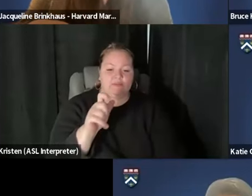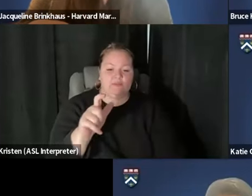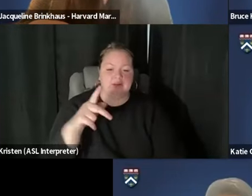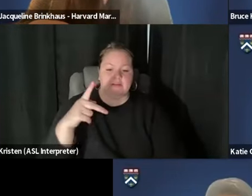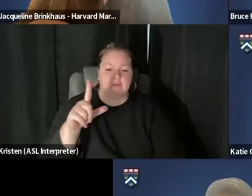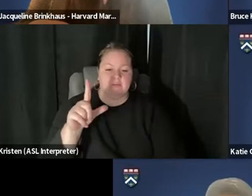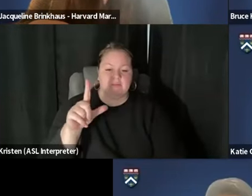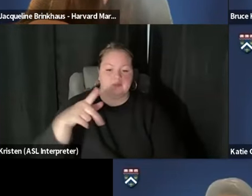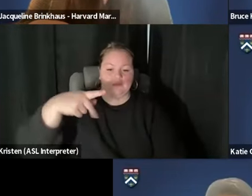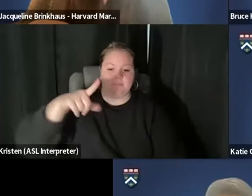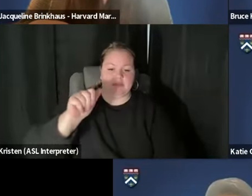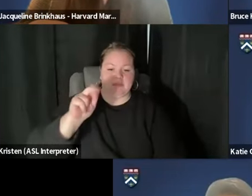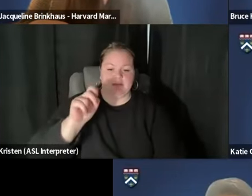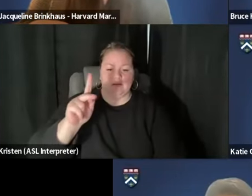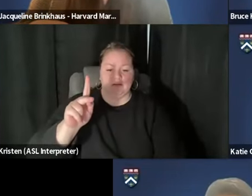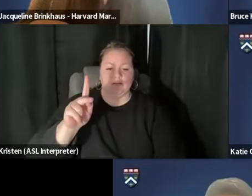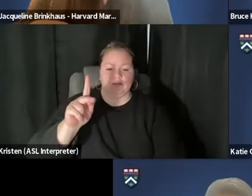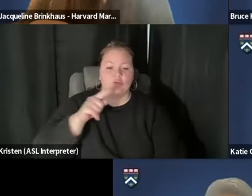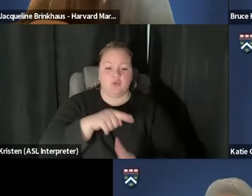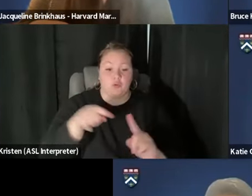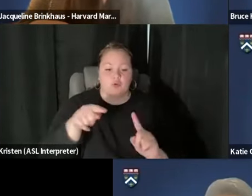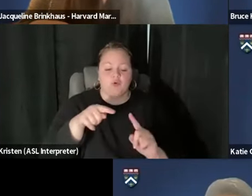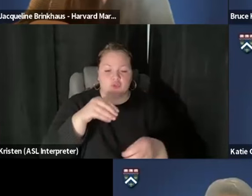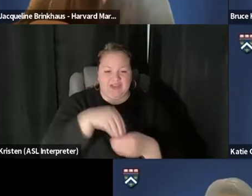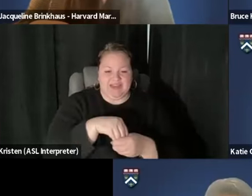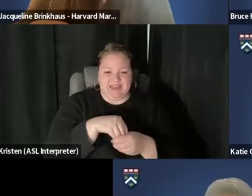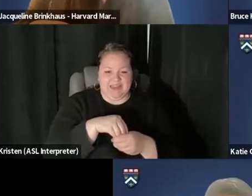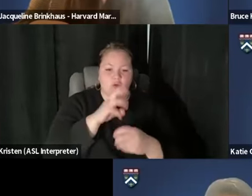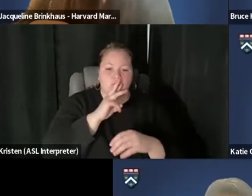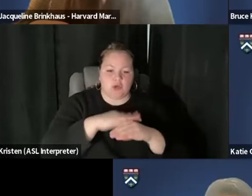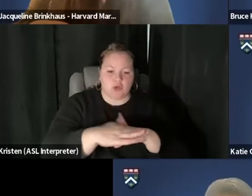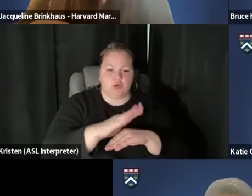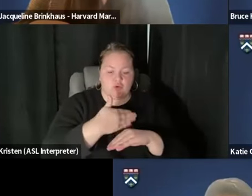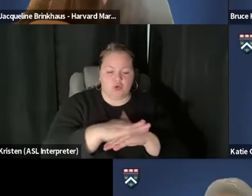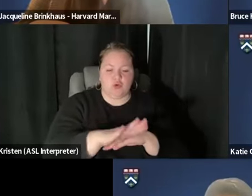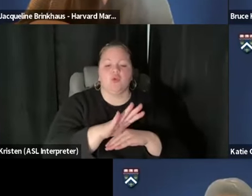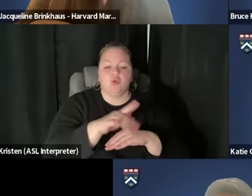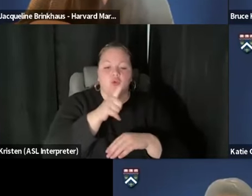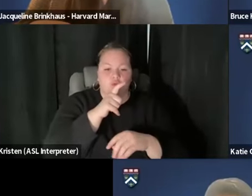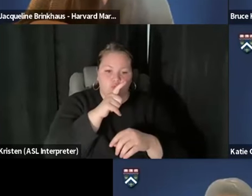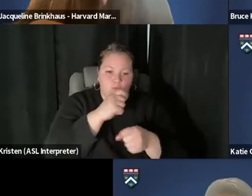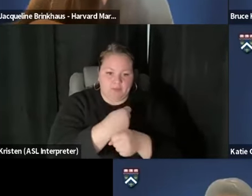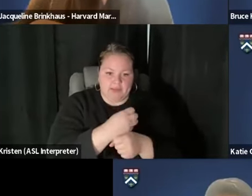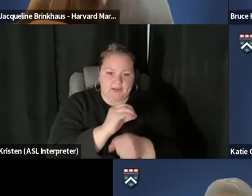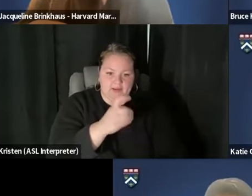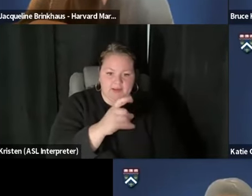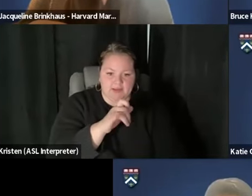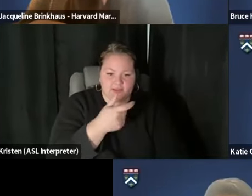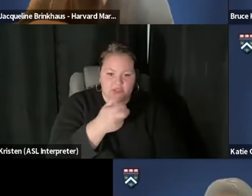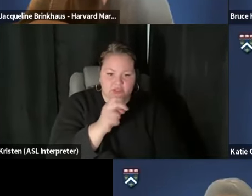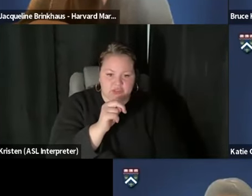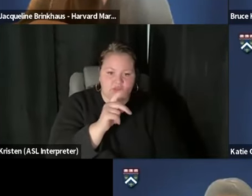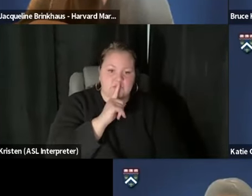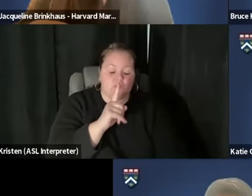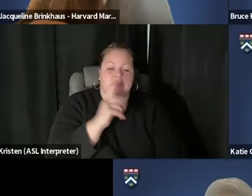practicals in the ocean that help produce oxygen. And I am saying that we have a fantastic experience because NASA invited us on